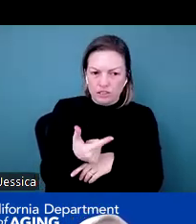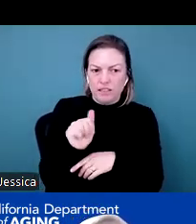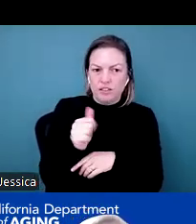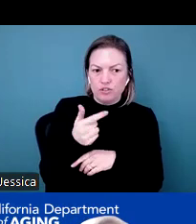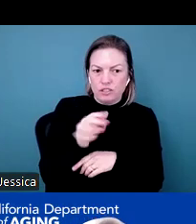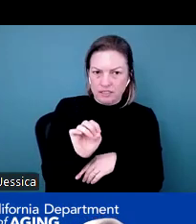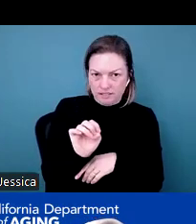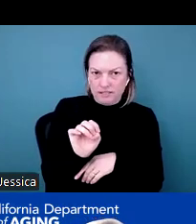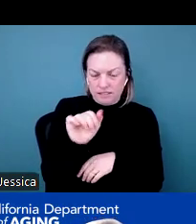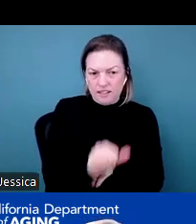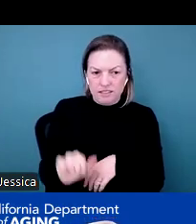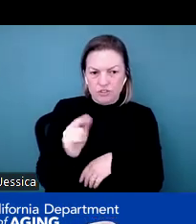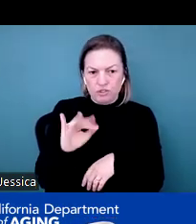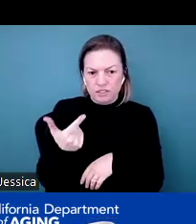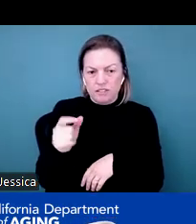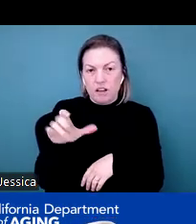ENGAGE,